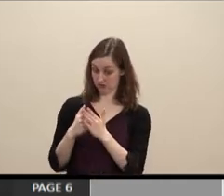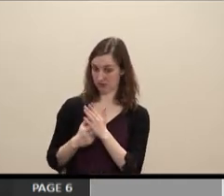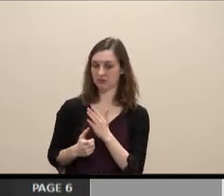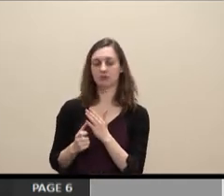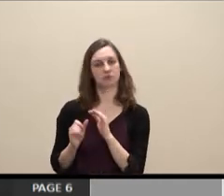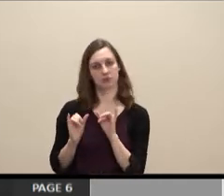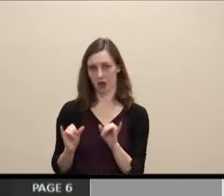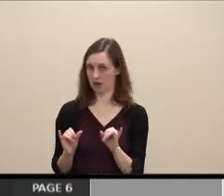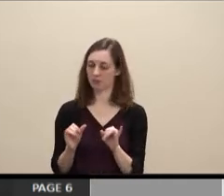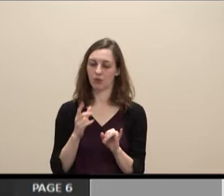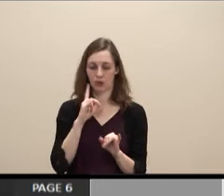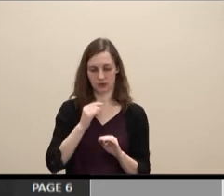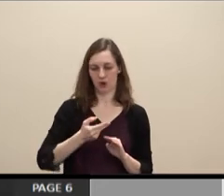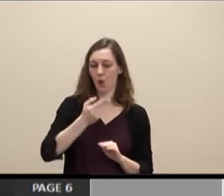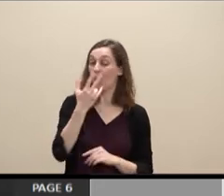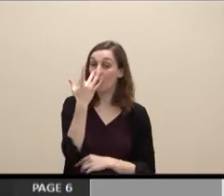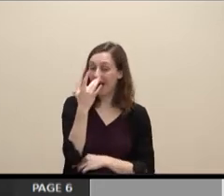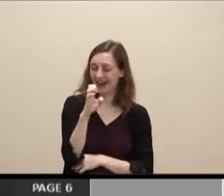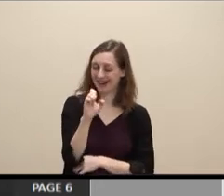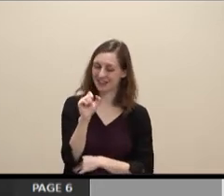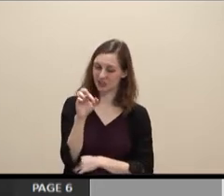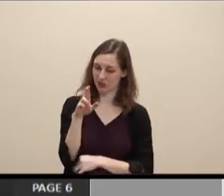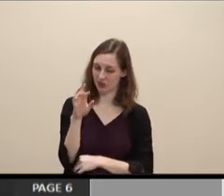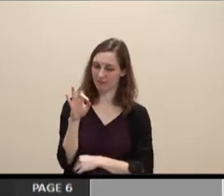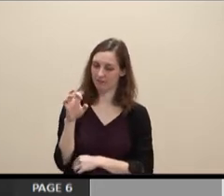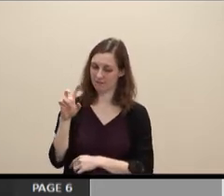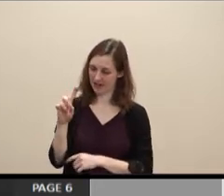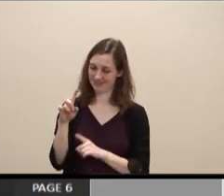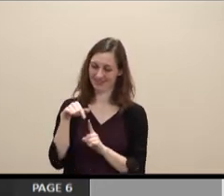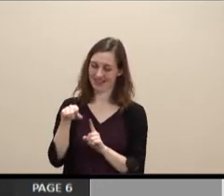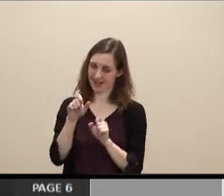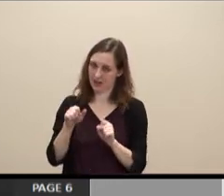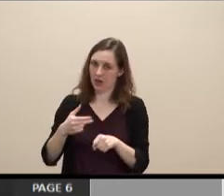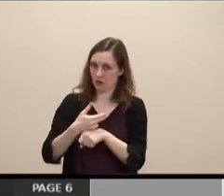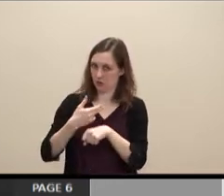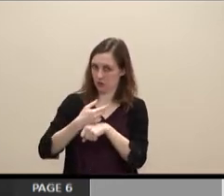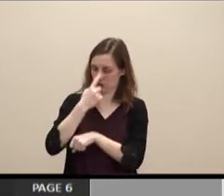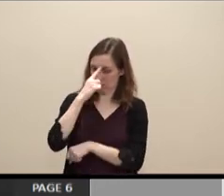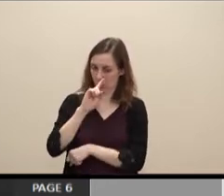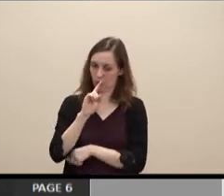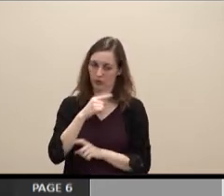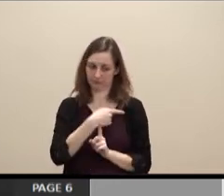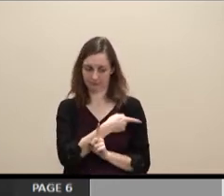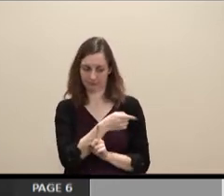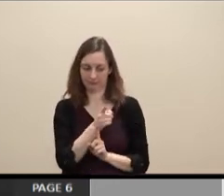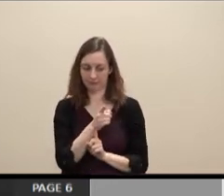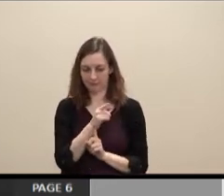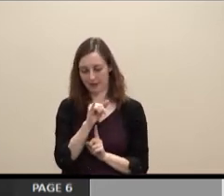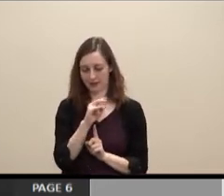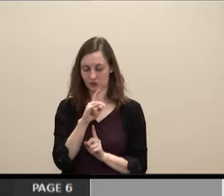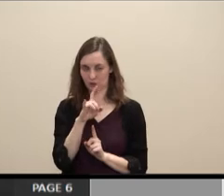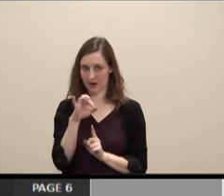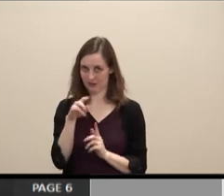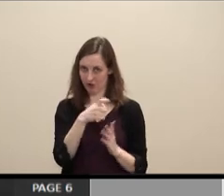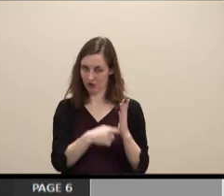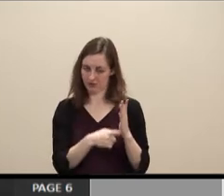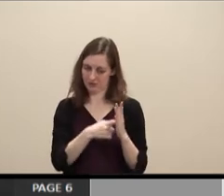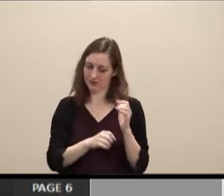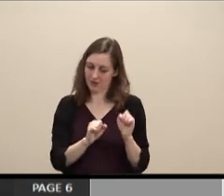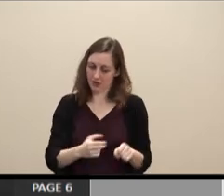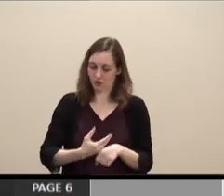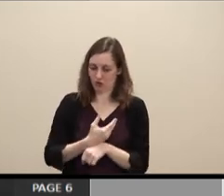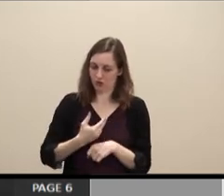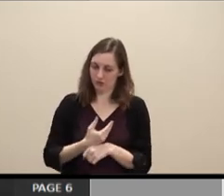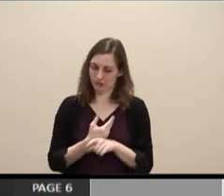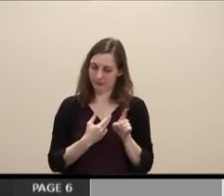those ESSER funds were subject to indirect cost. And so we were able to actually collect indirect costs back off the ESSER